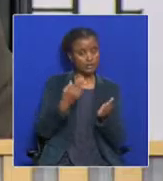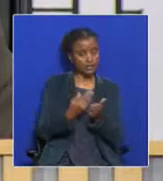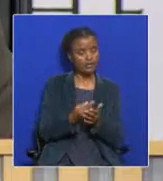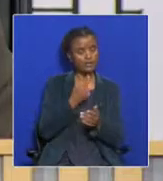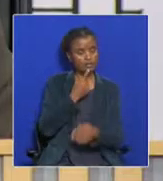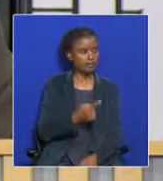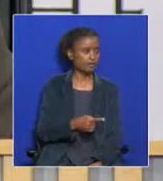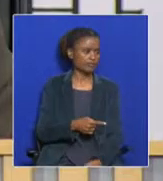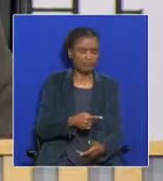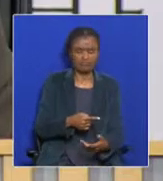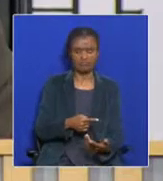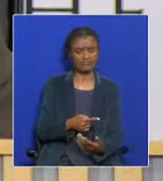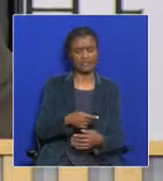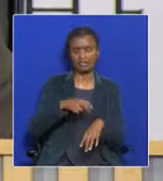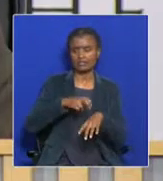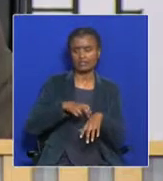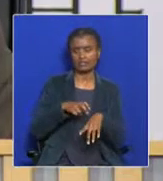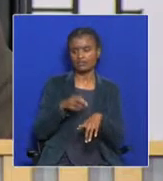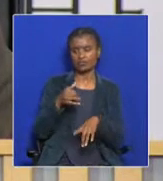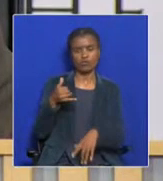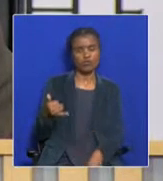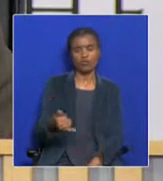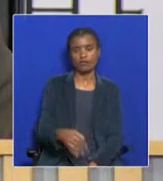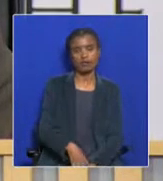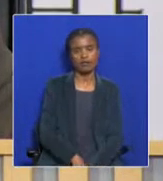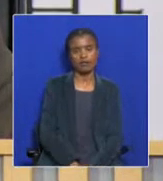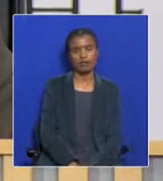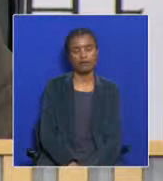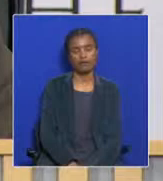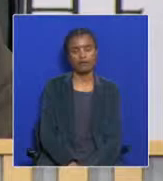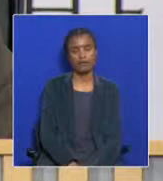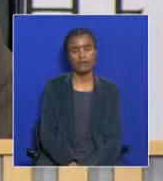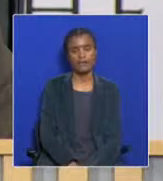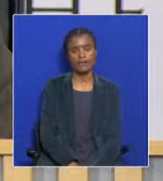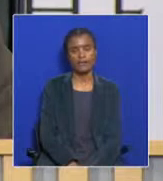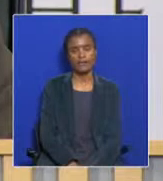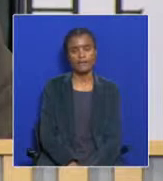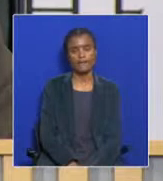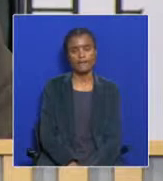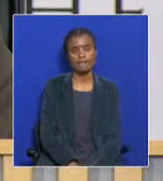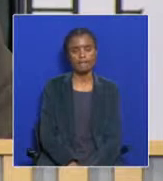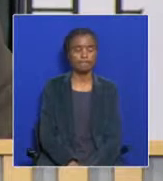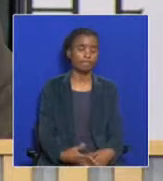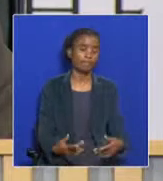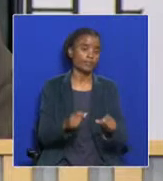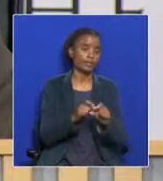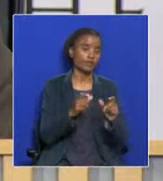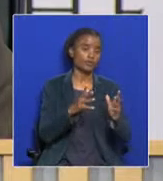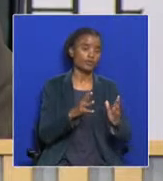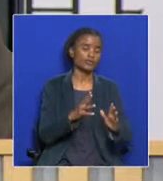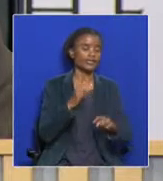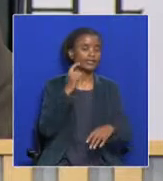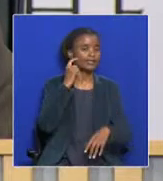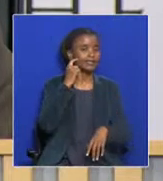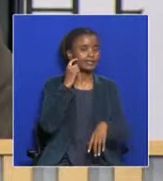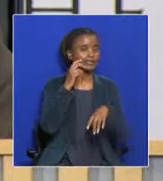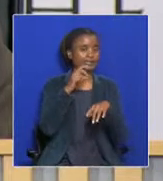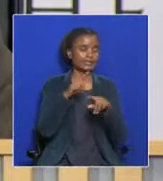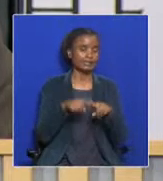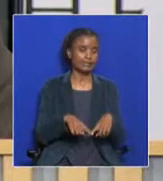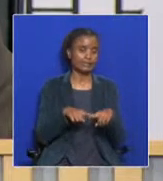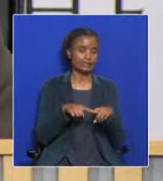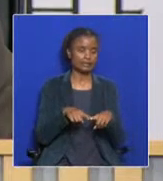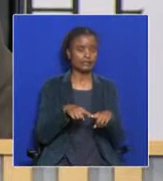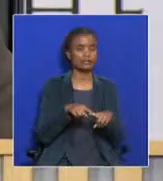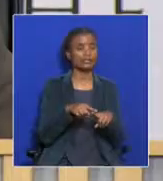to do that. Yes. I think, Commissioner, it will depend on scene to scene. Yes. From scene to